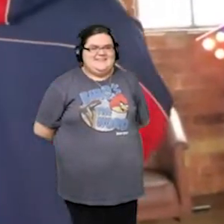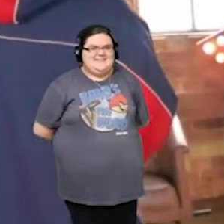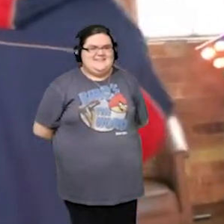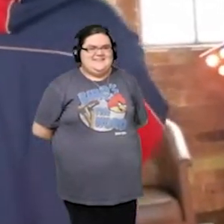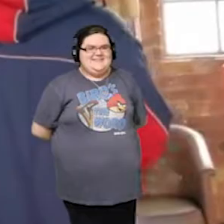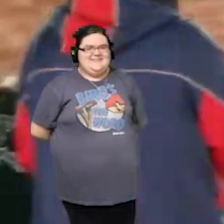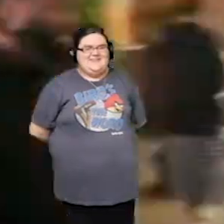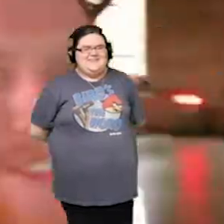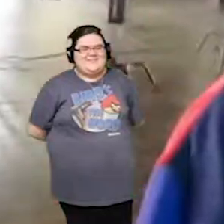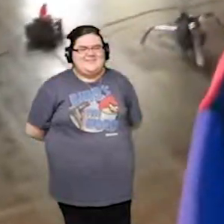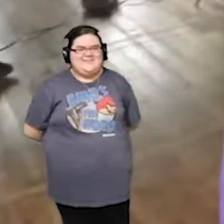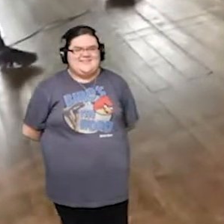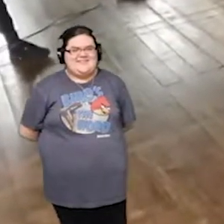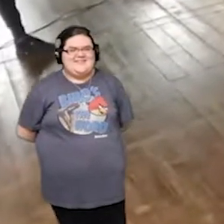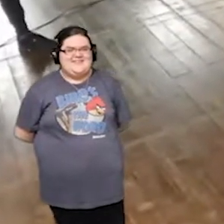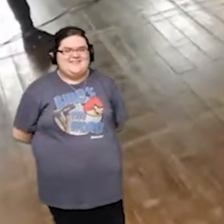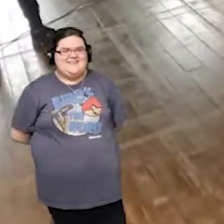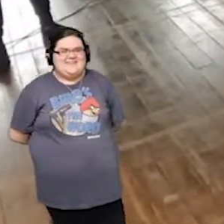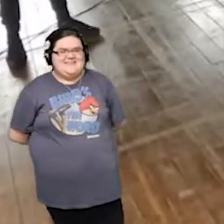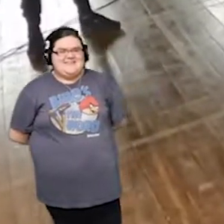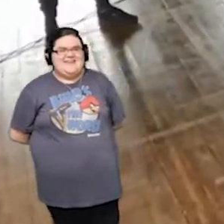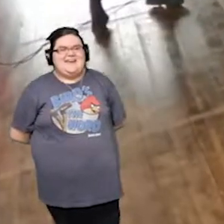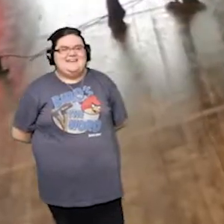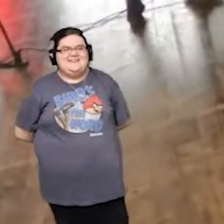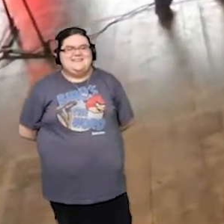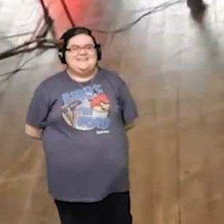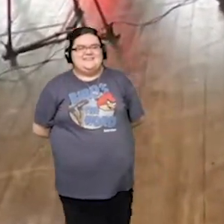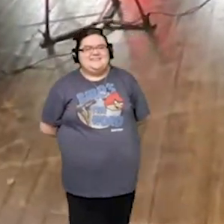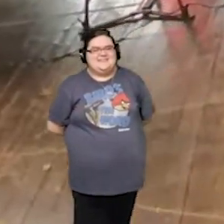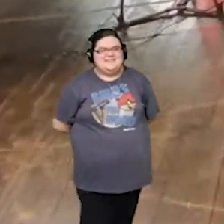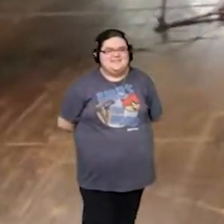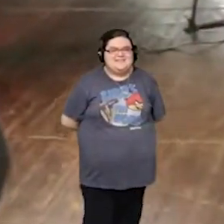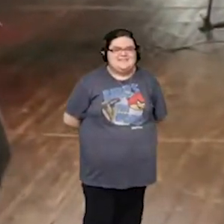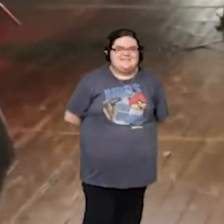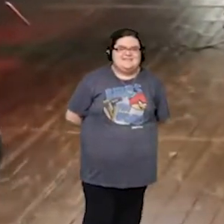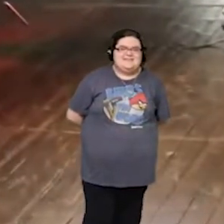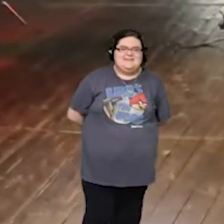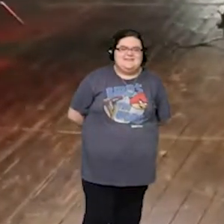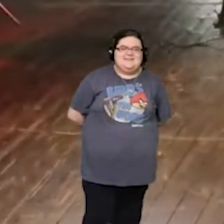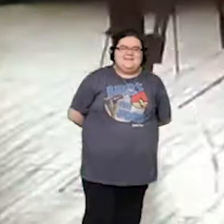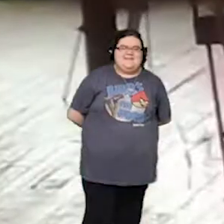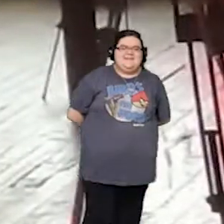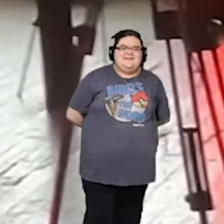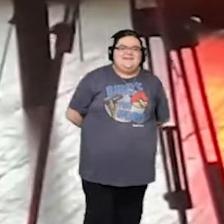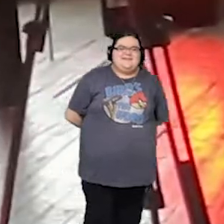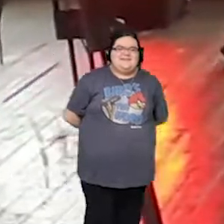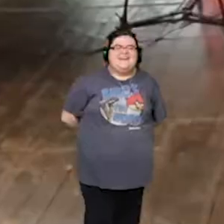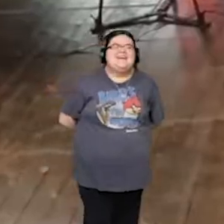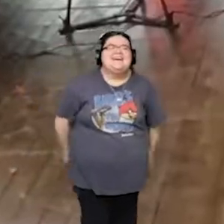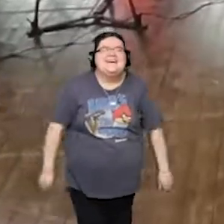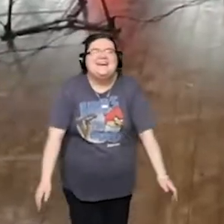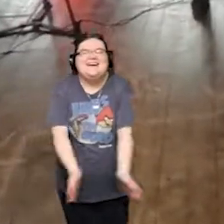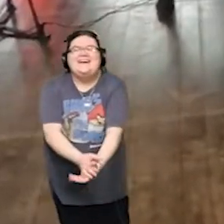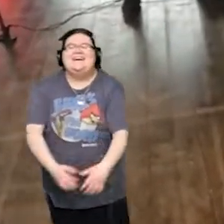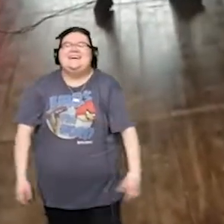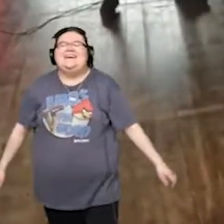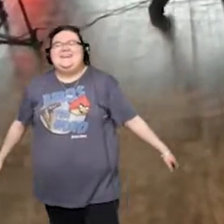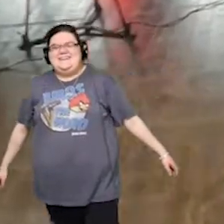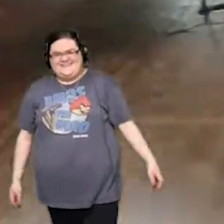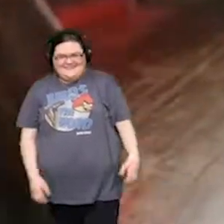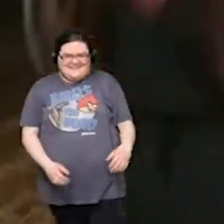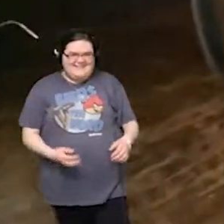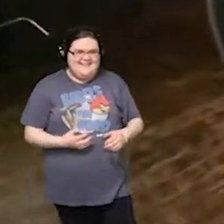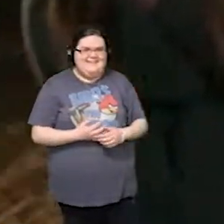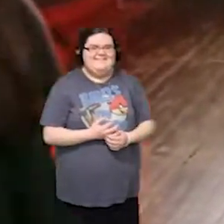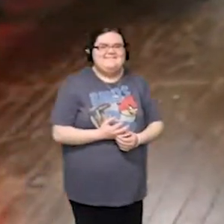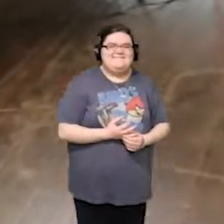much to work with, but there's we not can much talk to work about sidemen here. Oh, yeah. Do you know who does my haircut? Usually it's Tom, my barber there in the background. I got him to help me